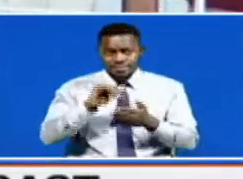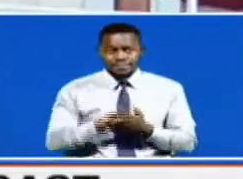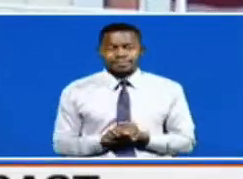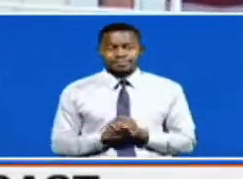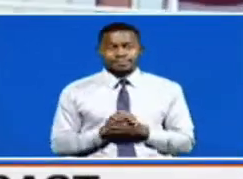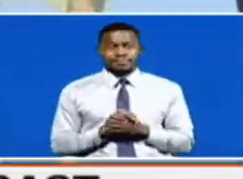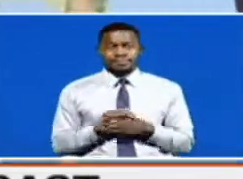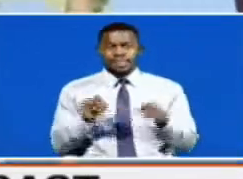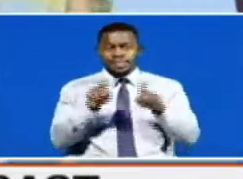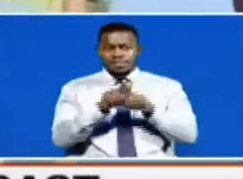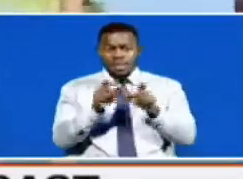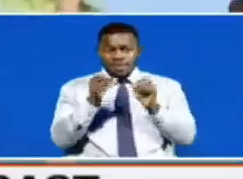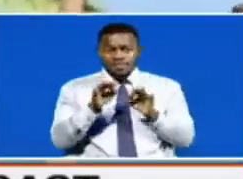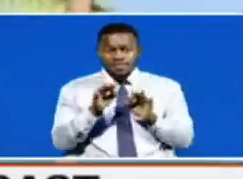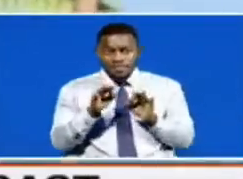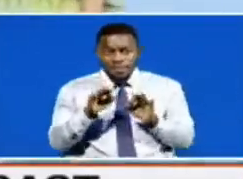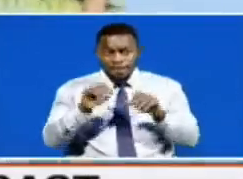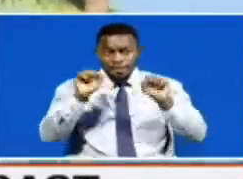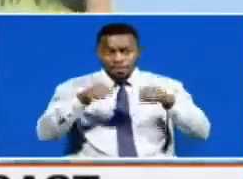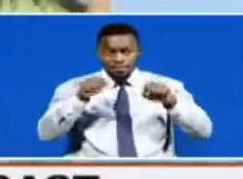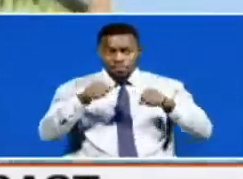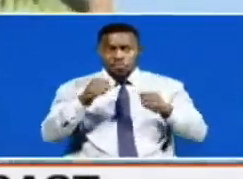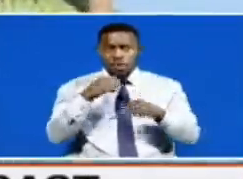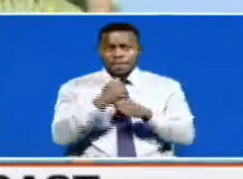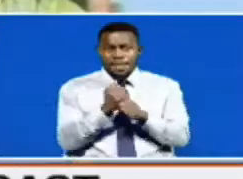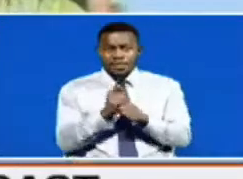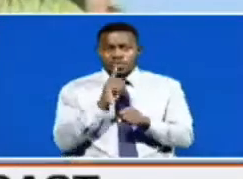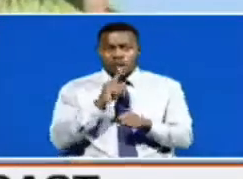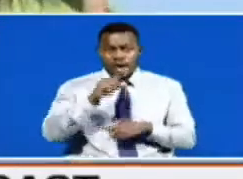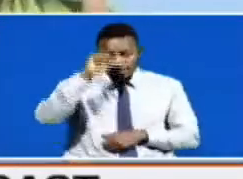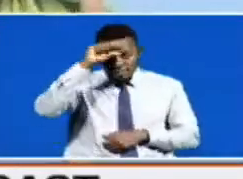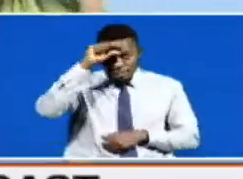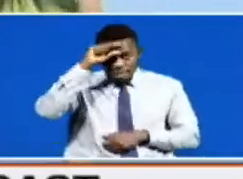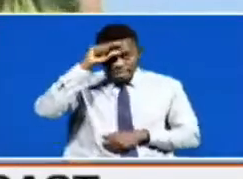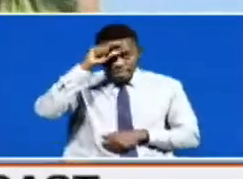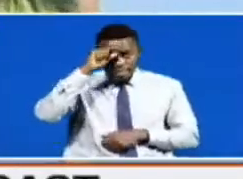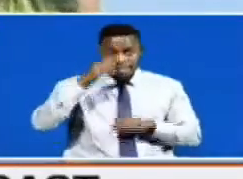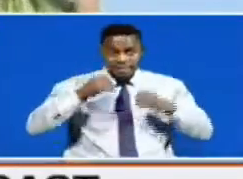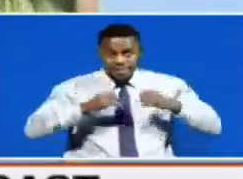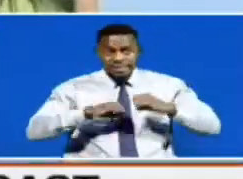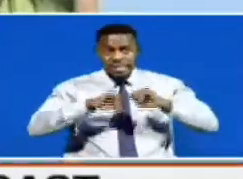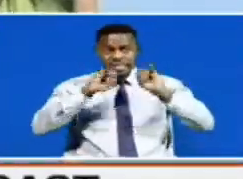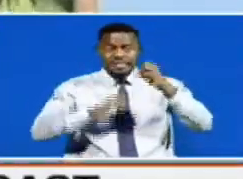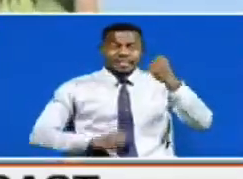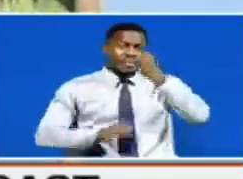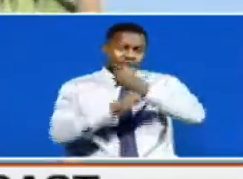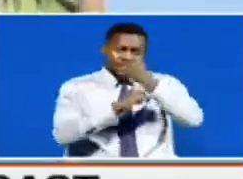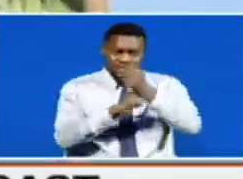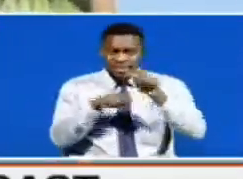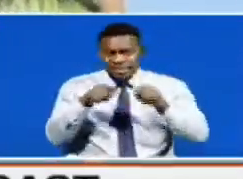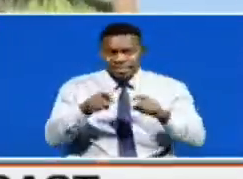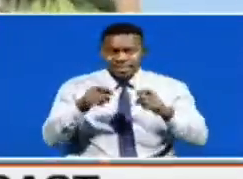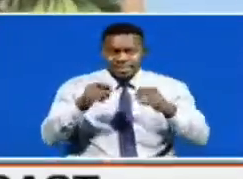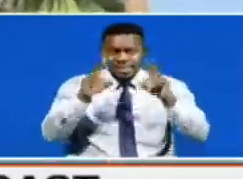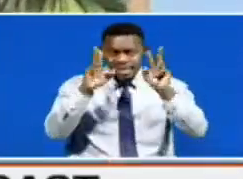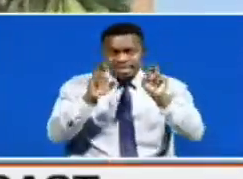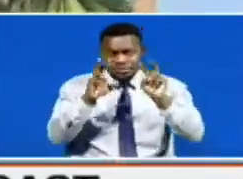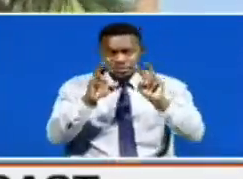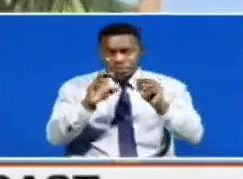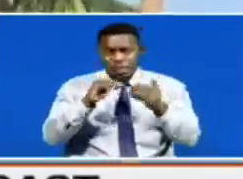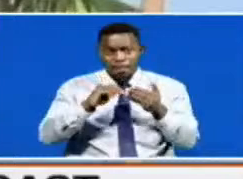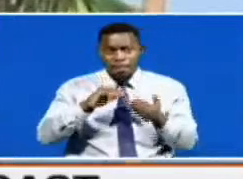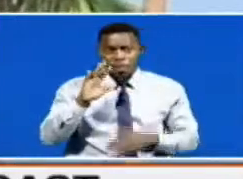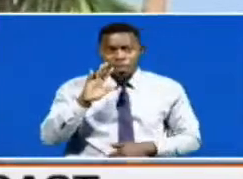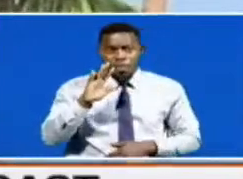Tuweze kuhakikisha kwamba serikali inapanua swala ambalo tumelipigia debe